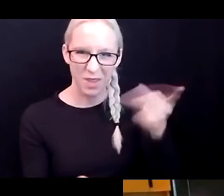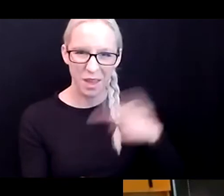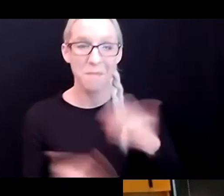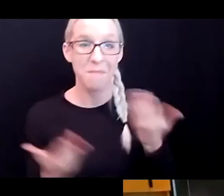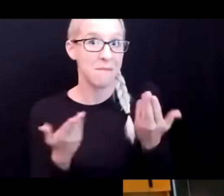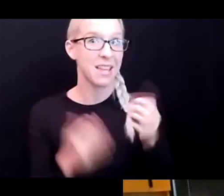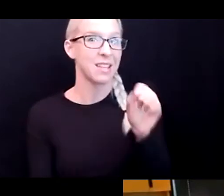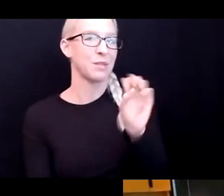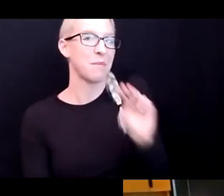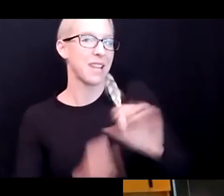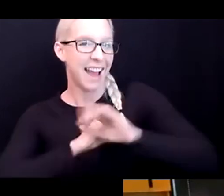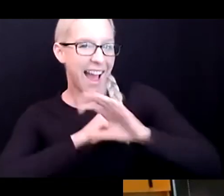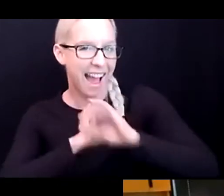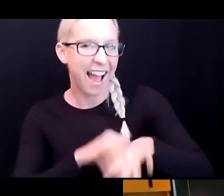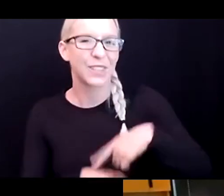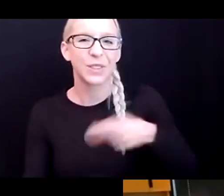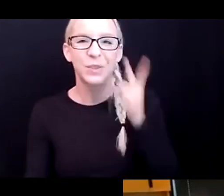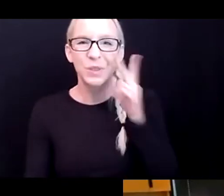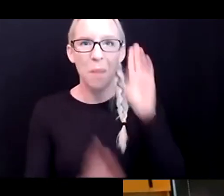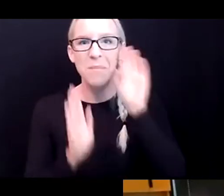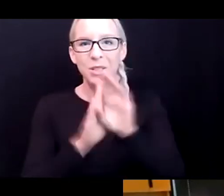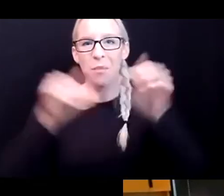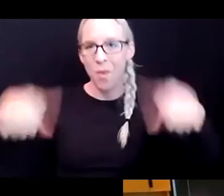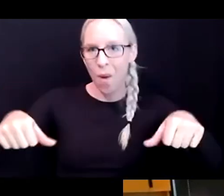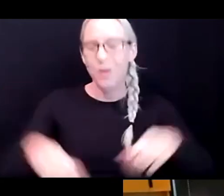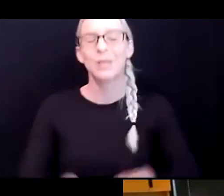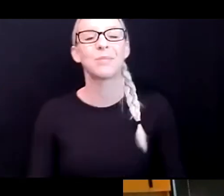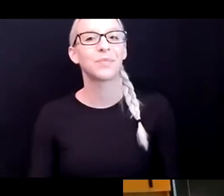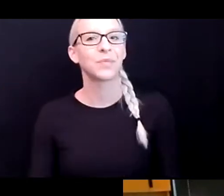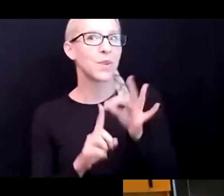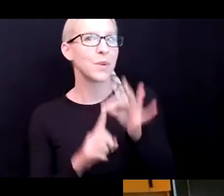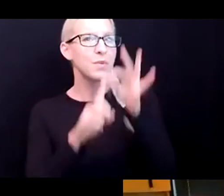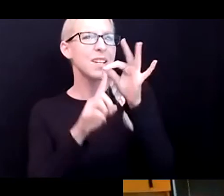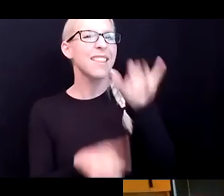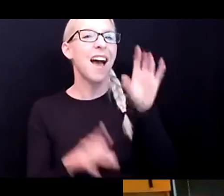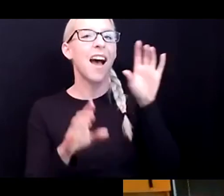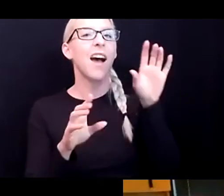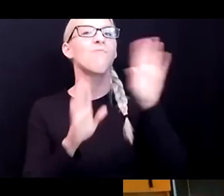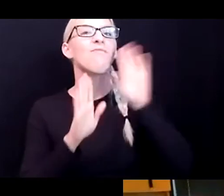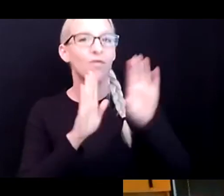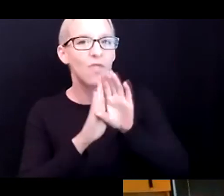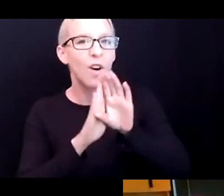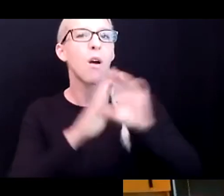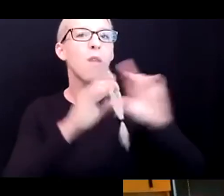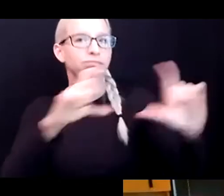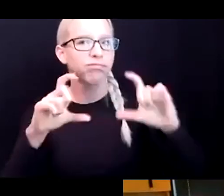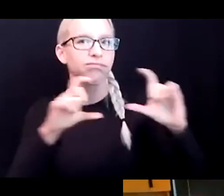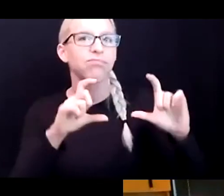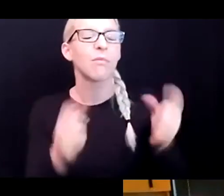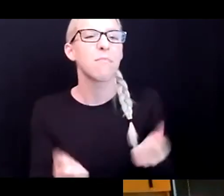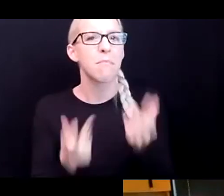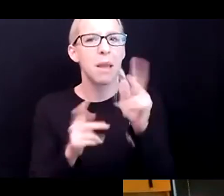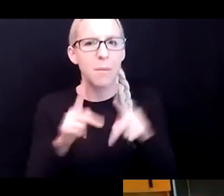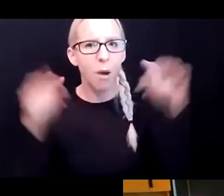ads or around the thing. But what was unique with the photo shoot we did with Katherine is we had a variety of people come in,